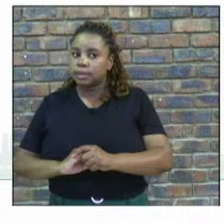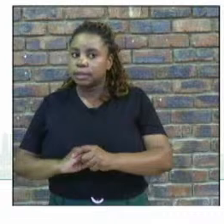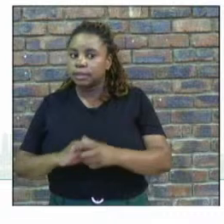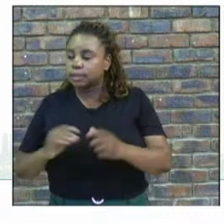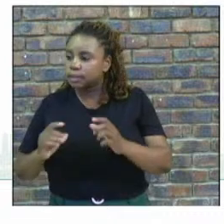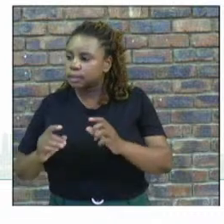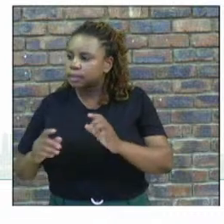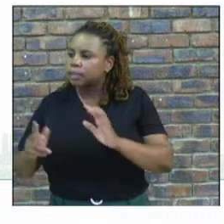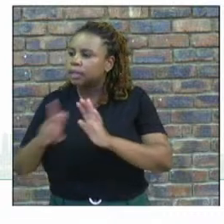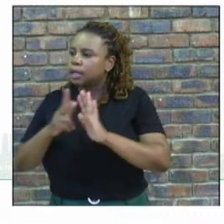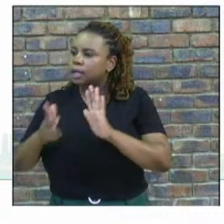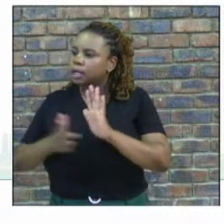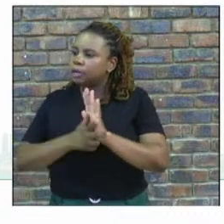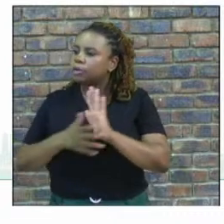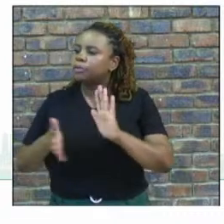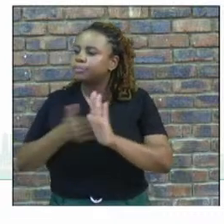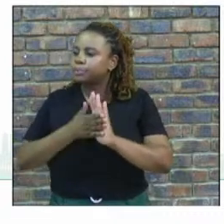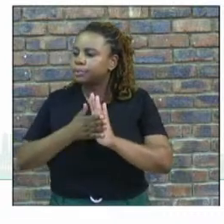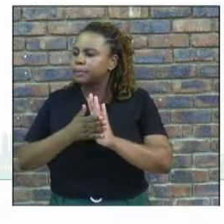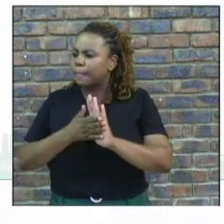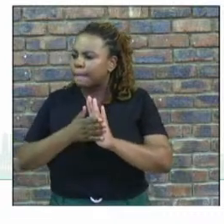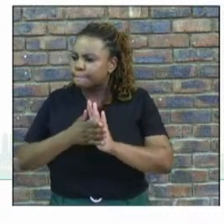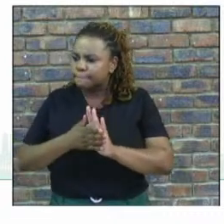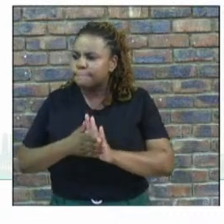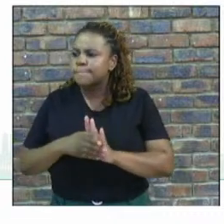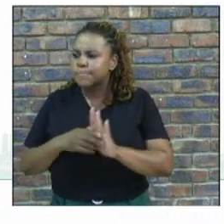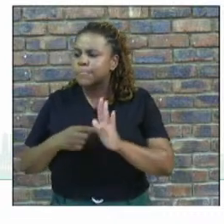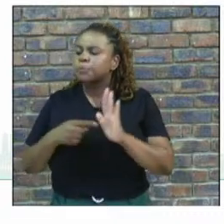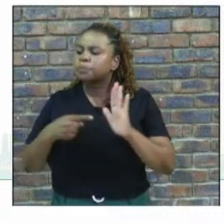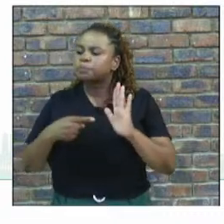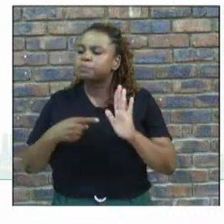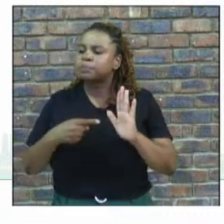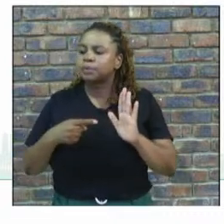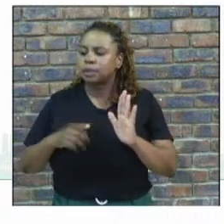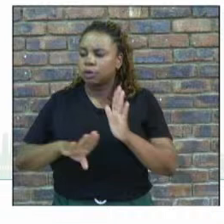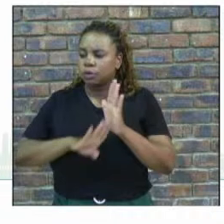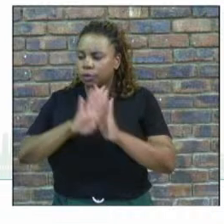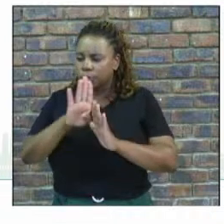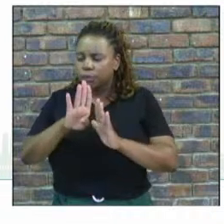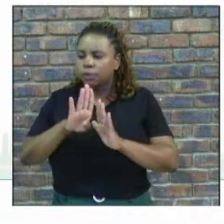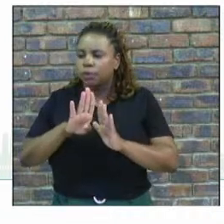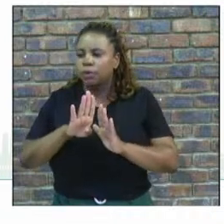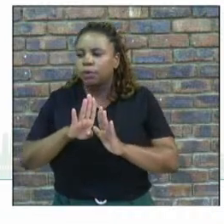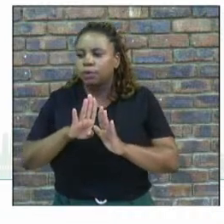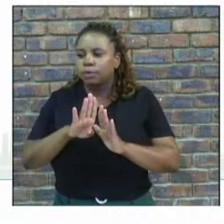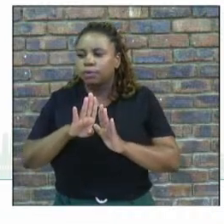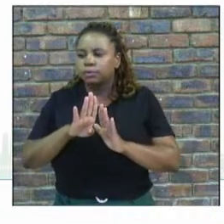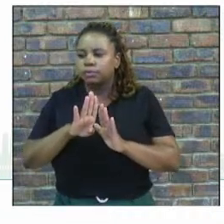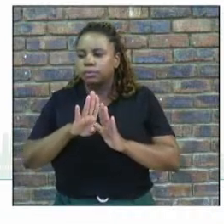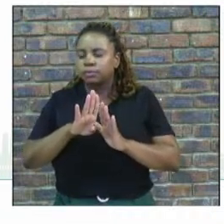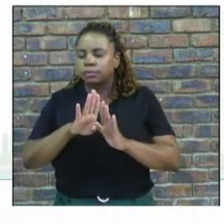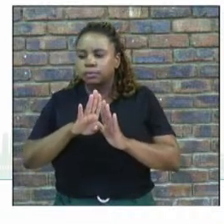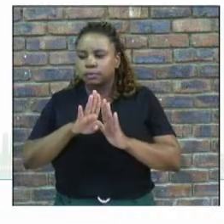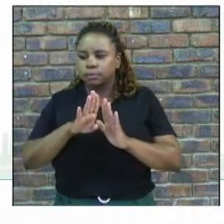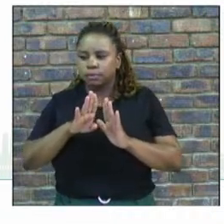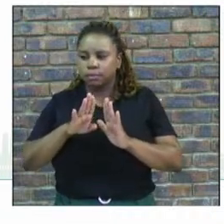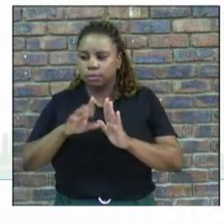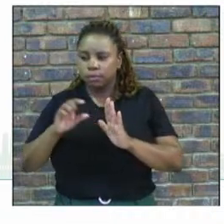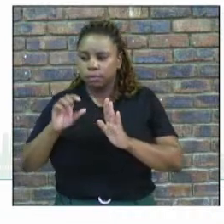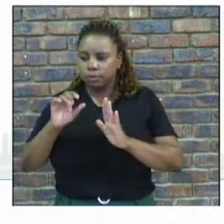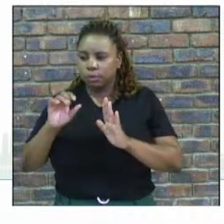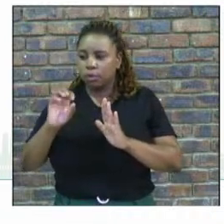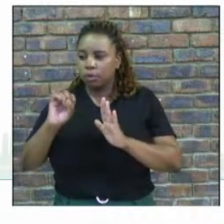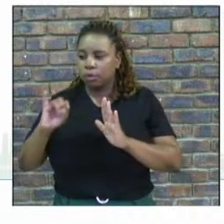a law is a critical step for the development and the growth of South Africa oil and gas